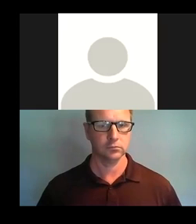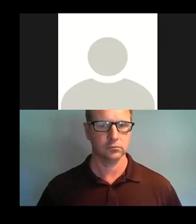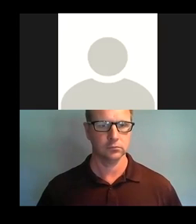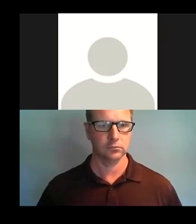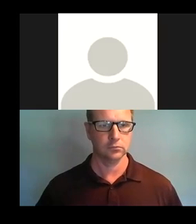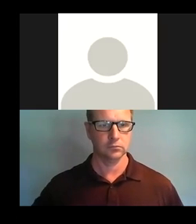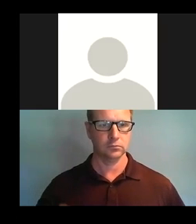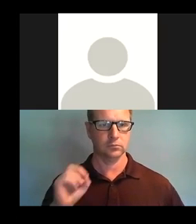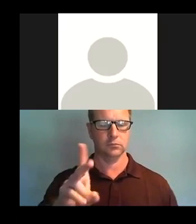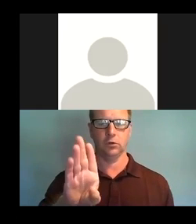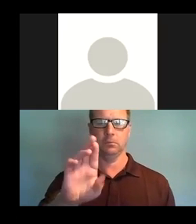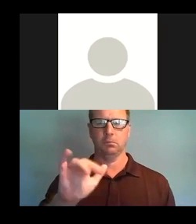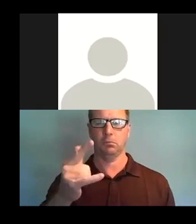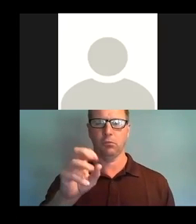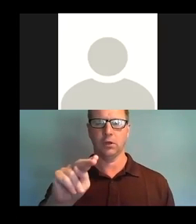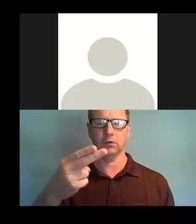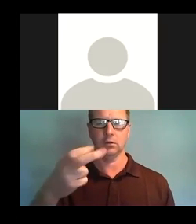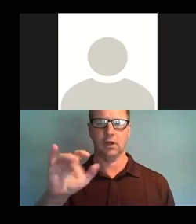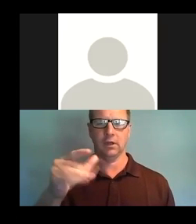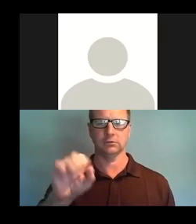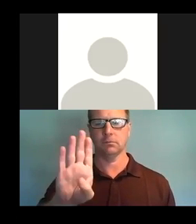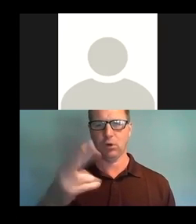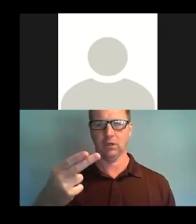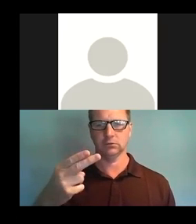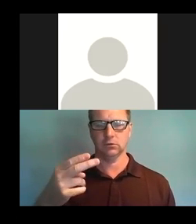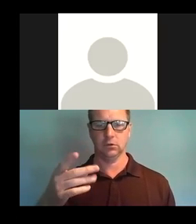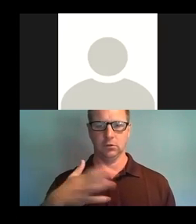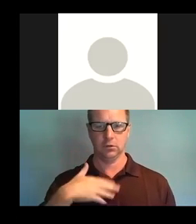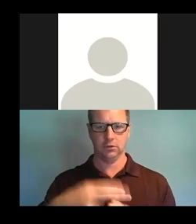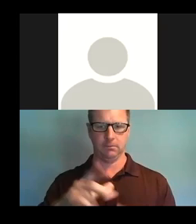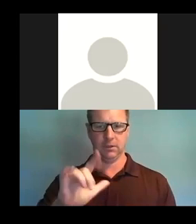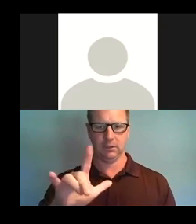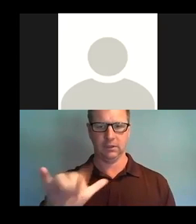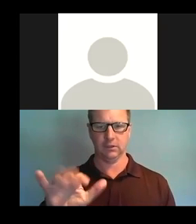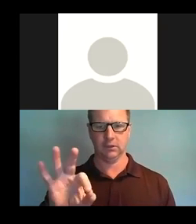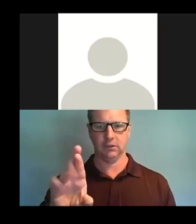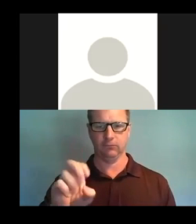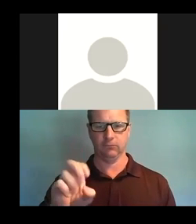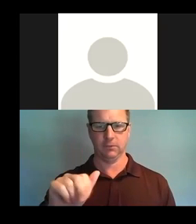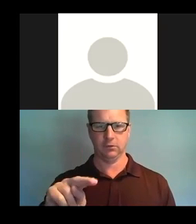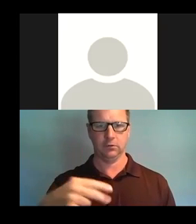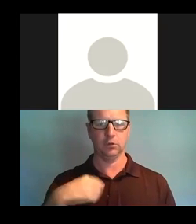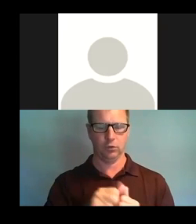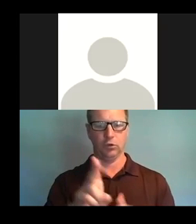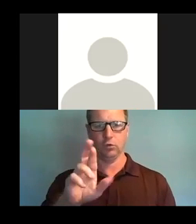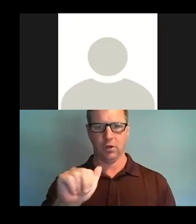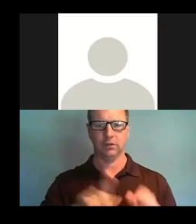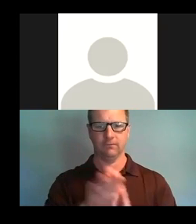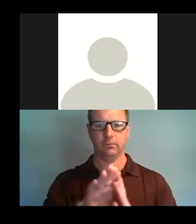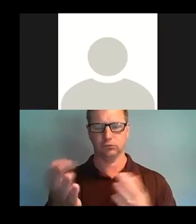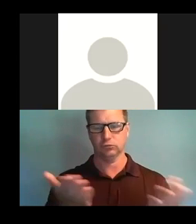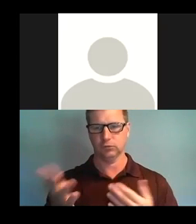Okay, Brighton Heights. Good afternoon, everyone. My name is Lily Friedman, and I work within the URA's Development Services